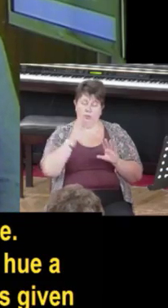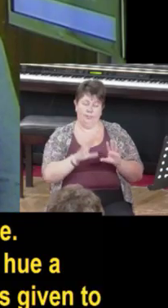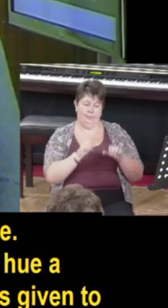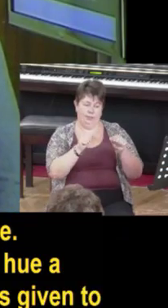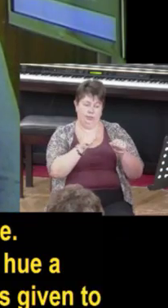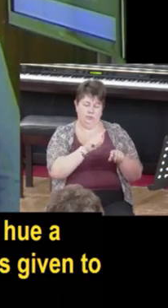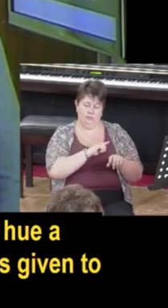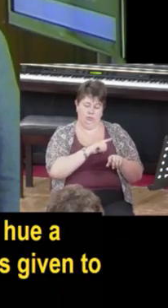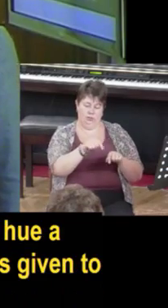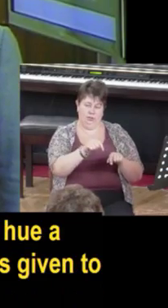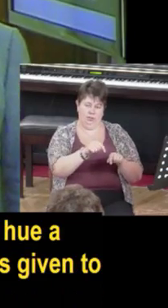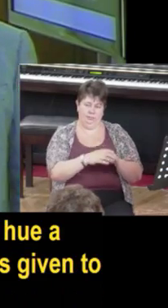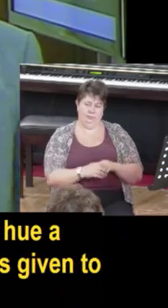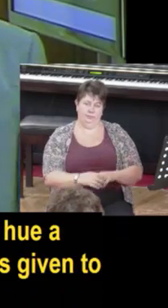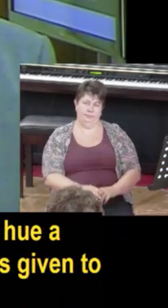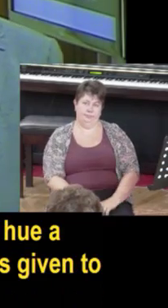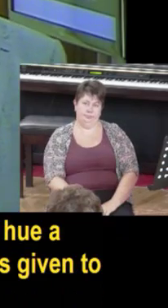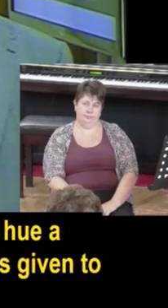that nation.